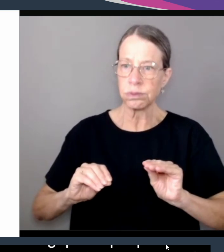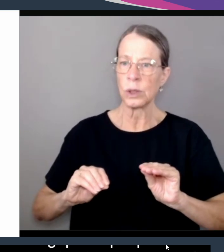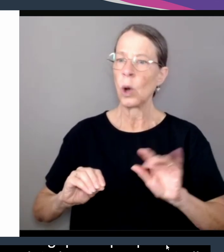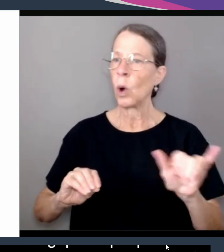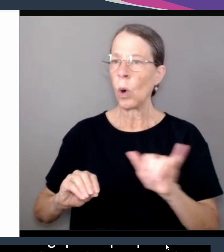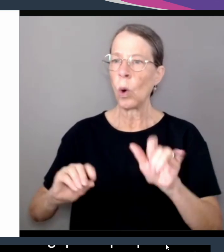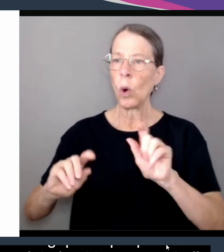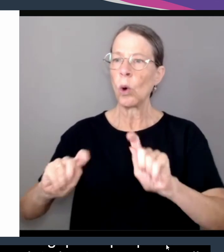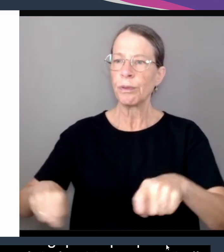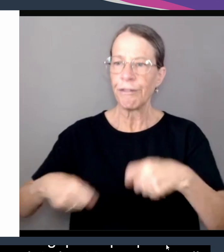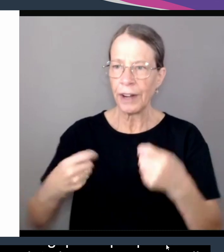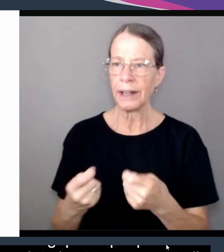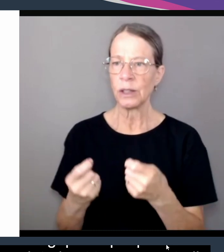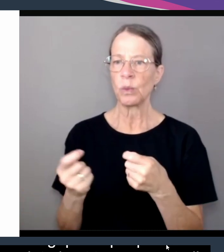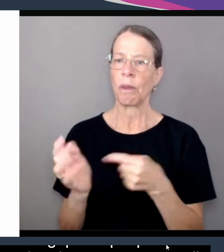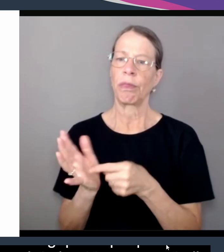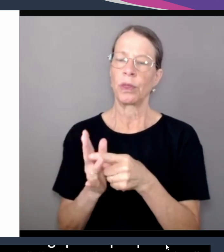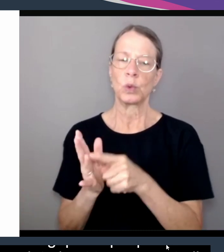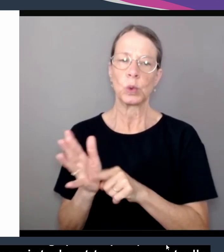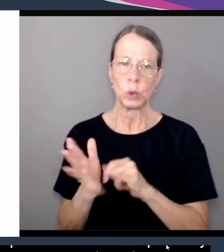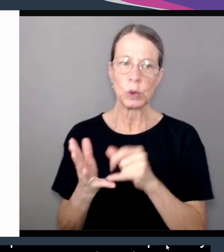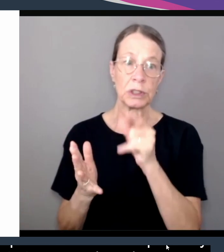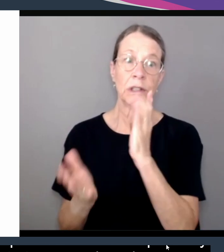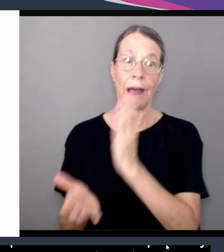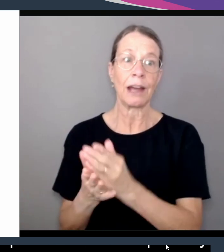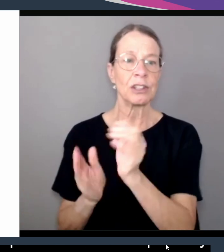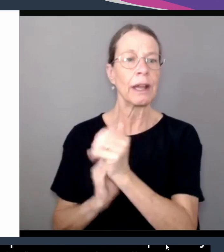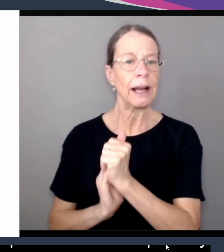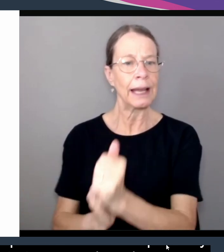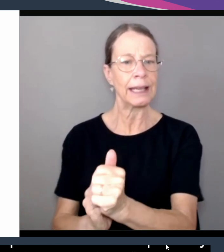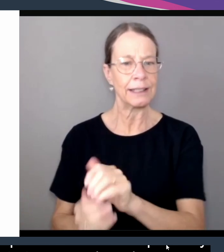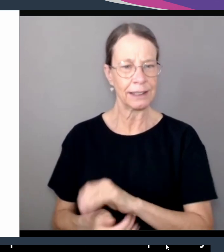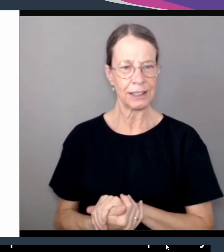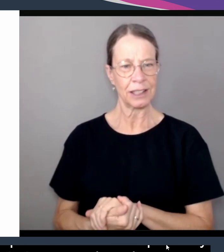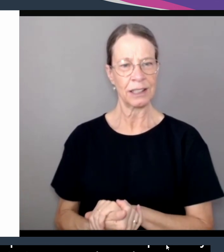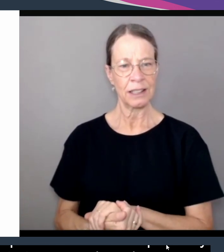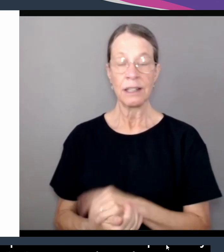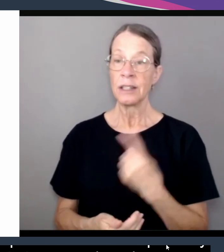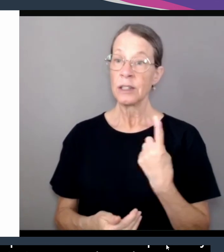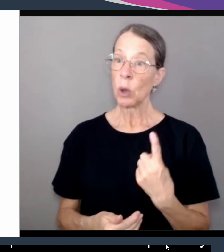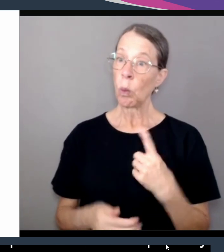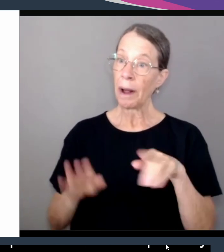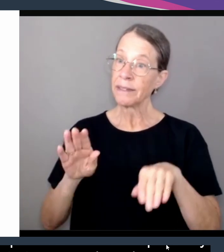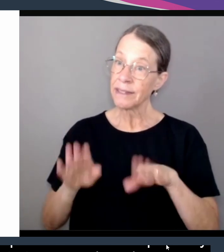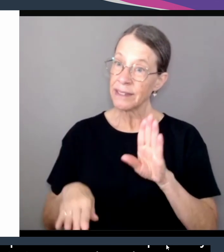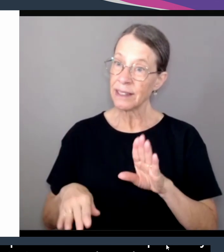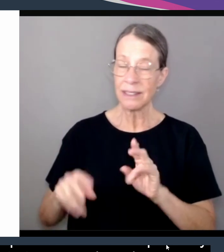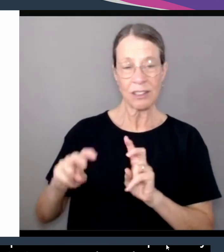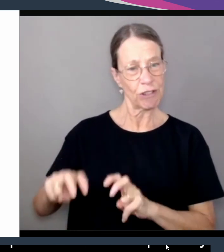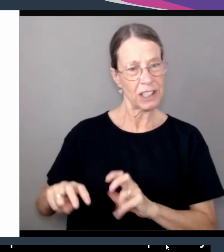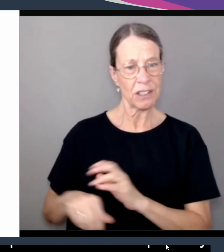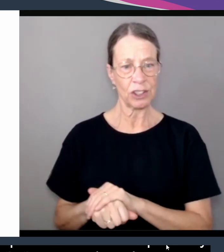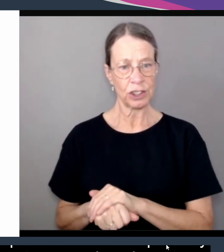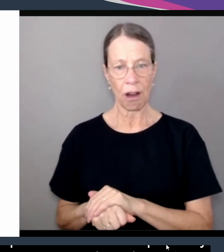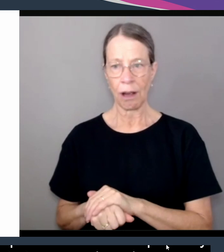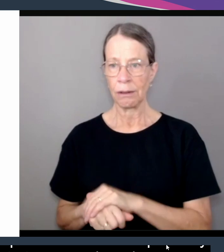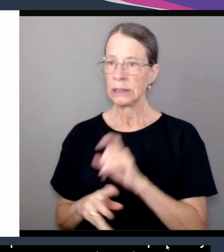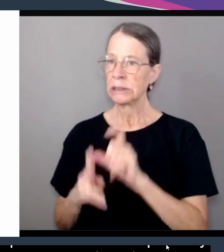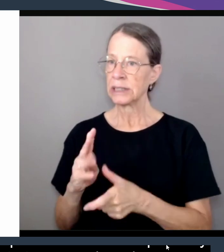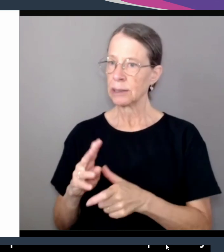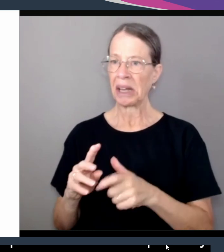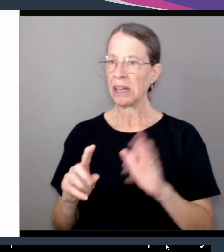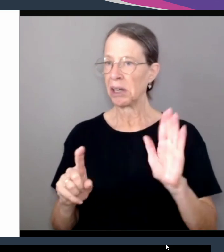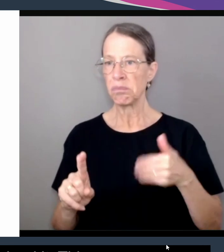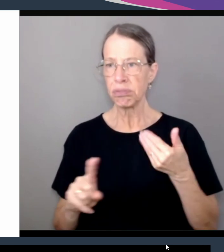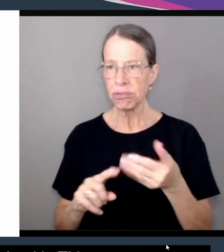came across really clearly by one of our citizen researchers who acquired an impairment during their education, and